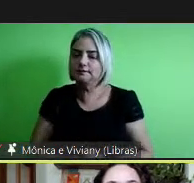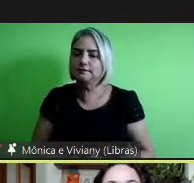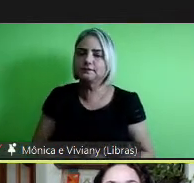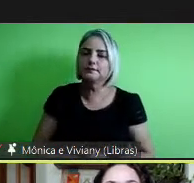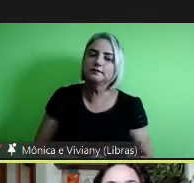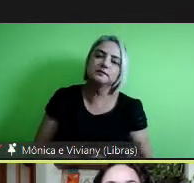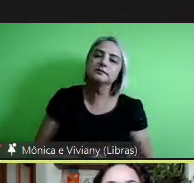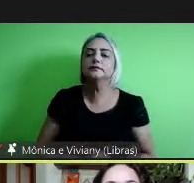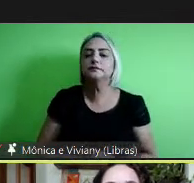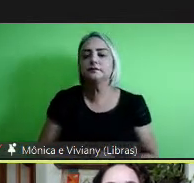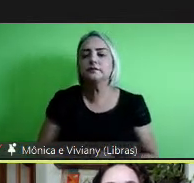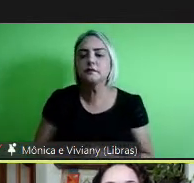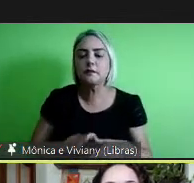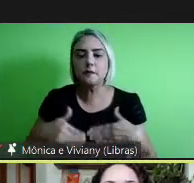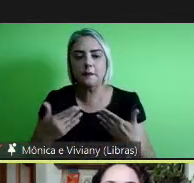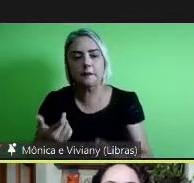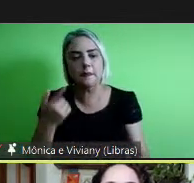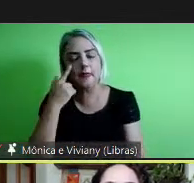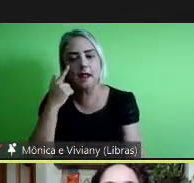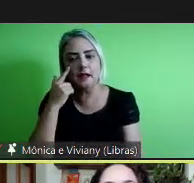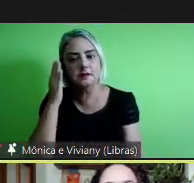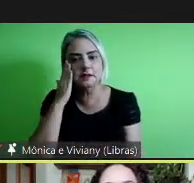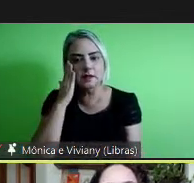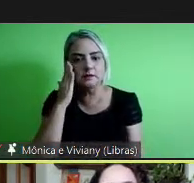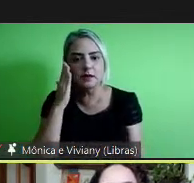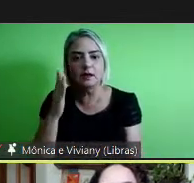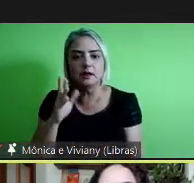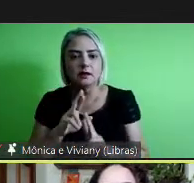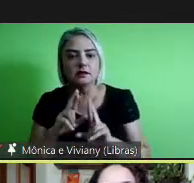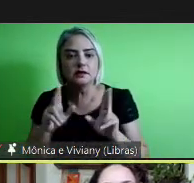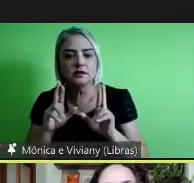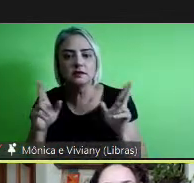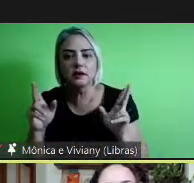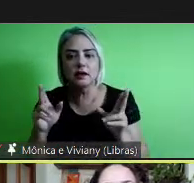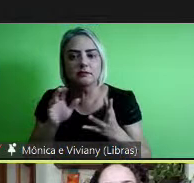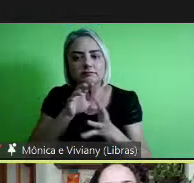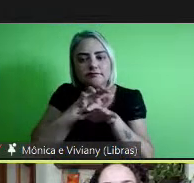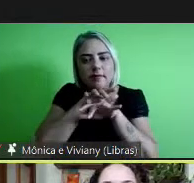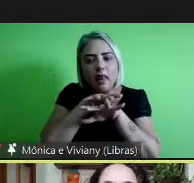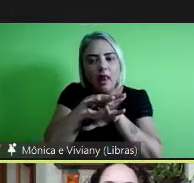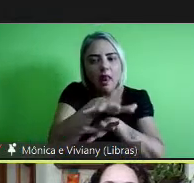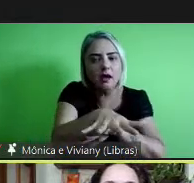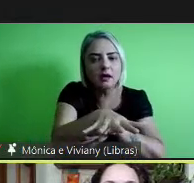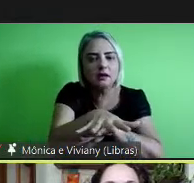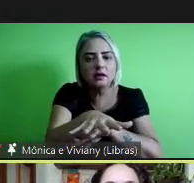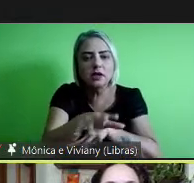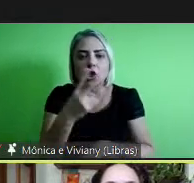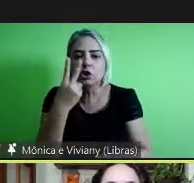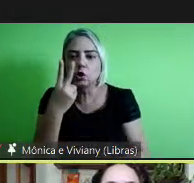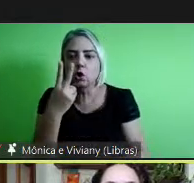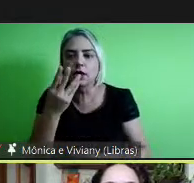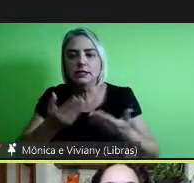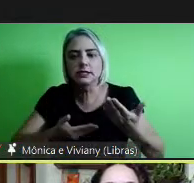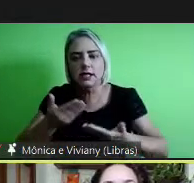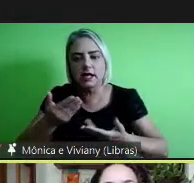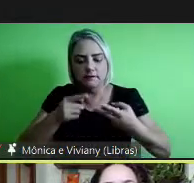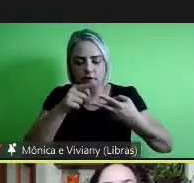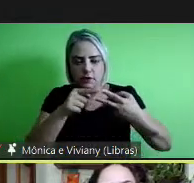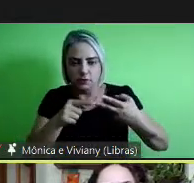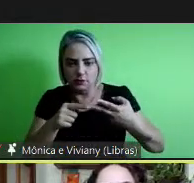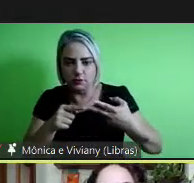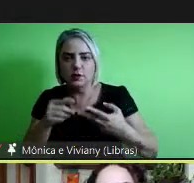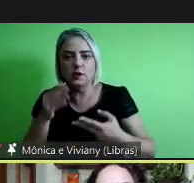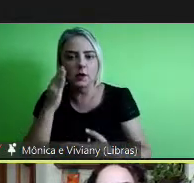76% of people in our country, of the population of our country. So for you to have an idea about the difference of capillarity in two